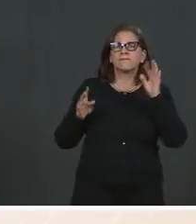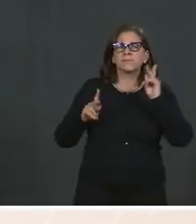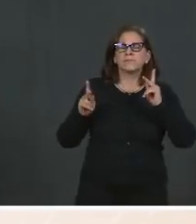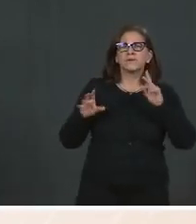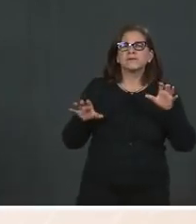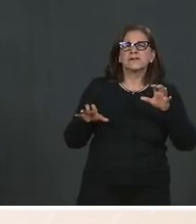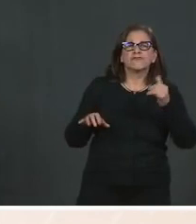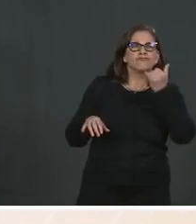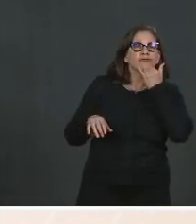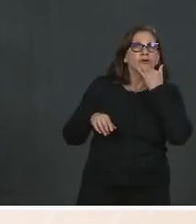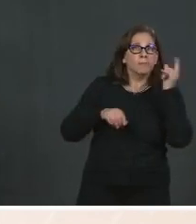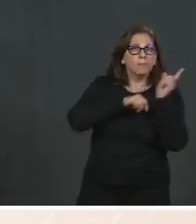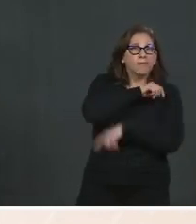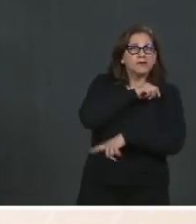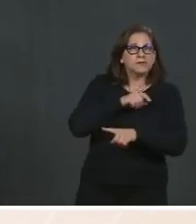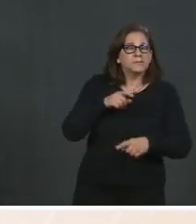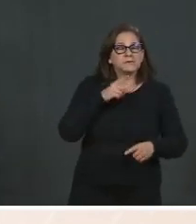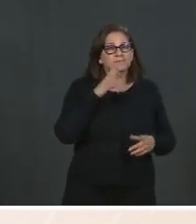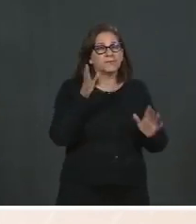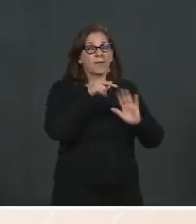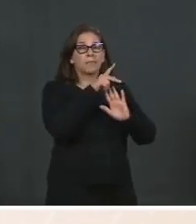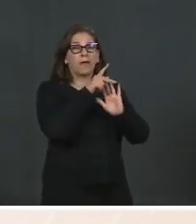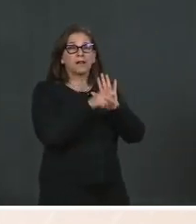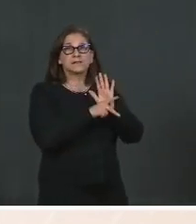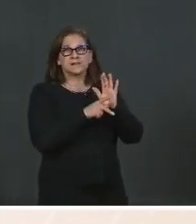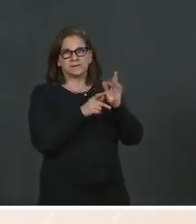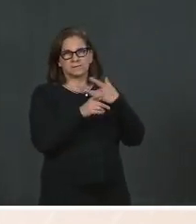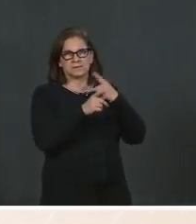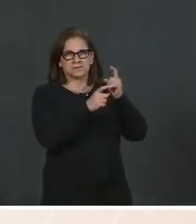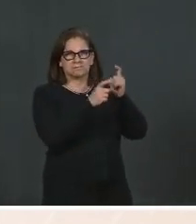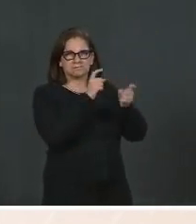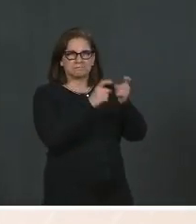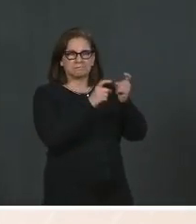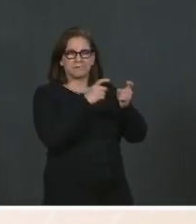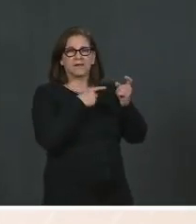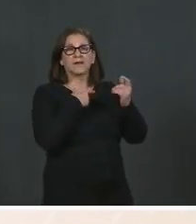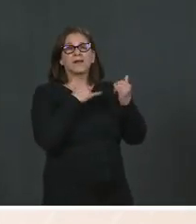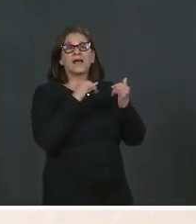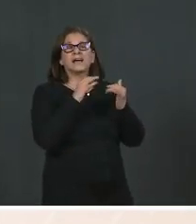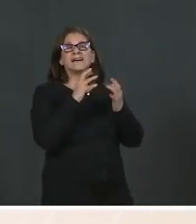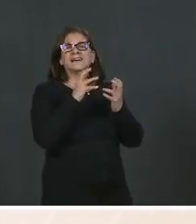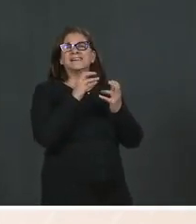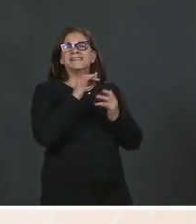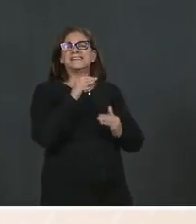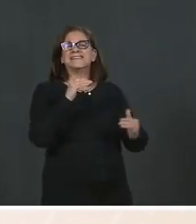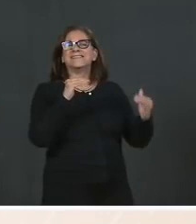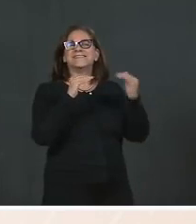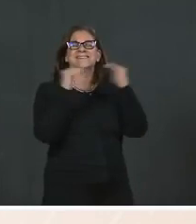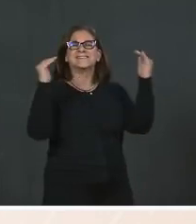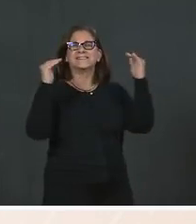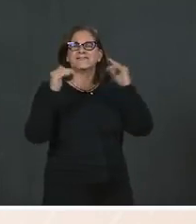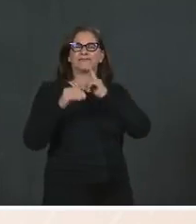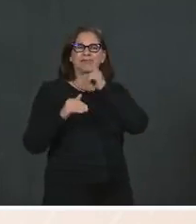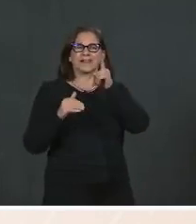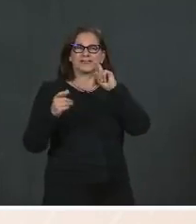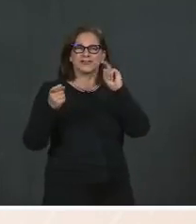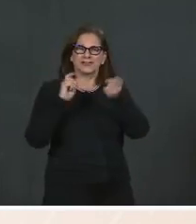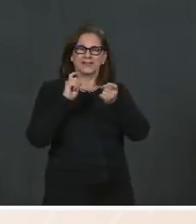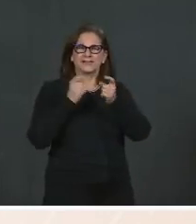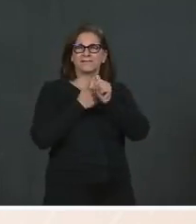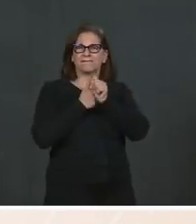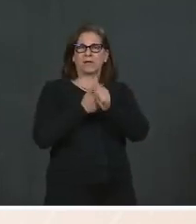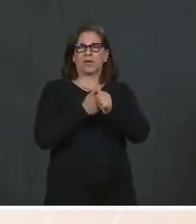are not meeting that bar, that are still in place, are changed, and that we institute this as central to how we